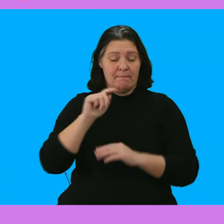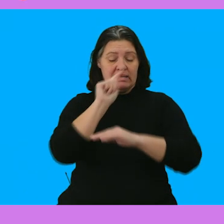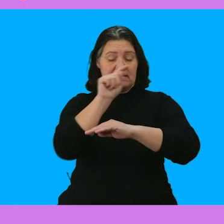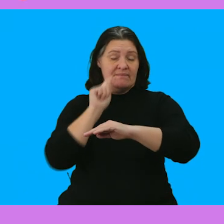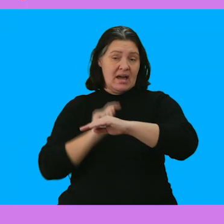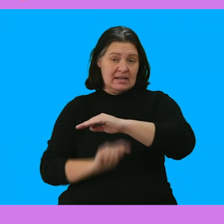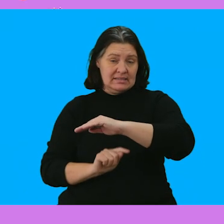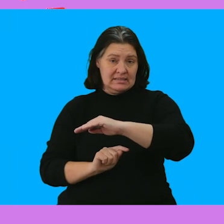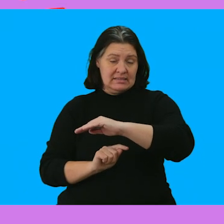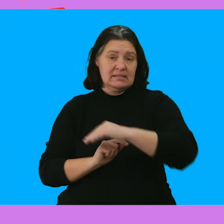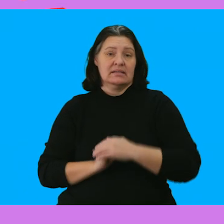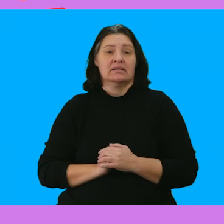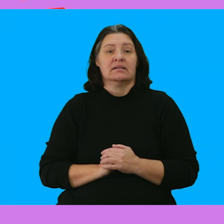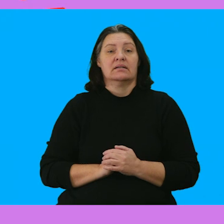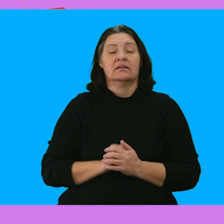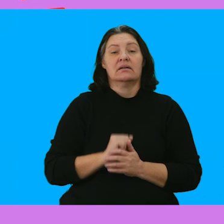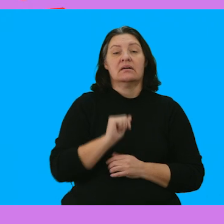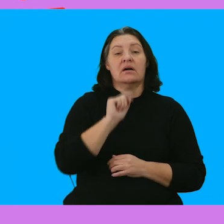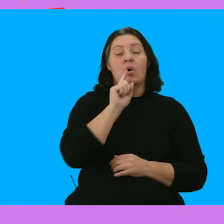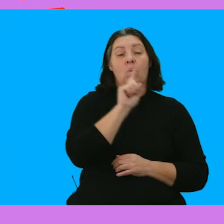centimeter and I'll divide this by